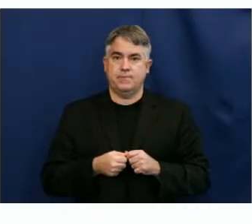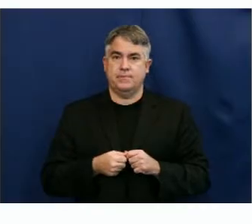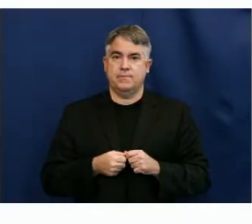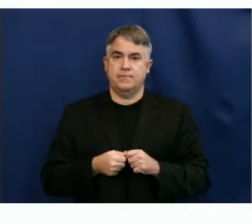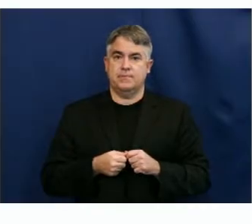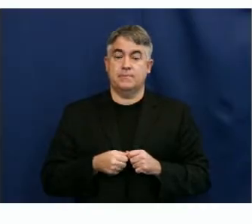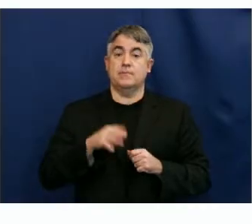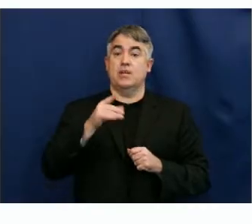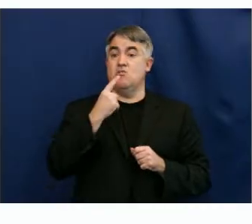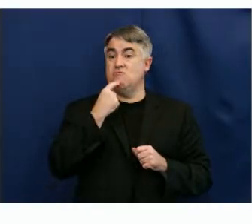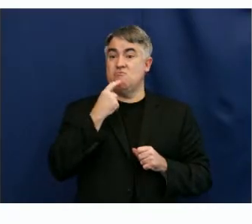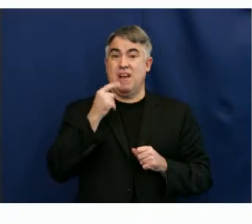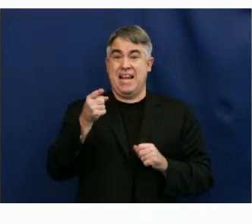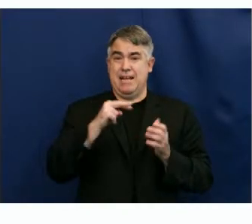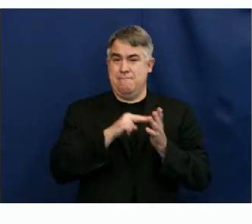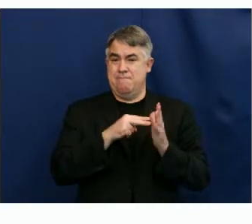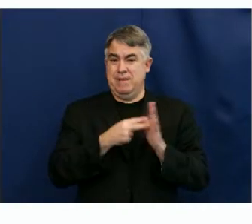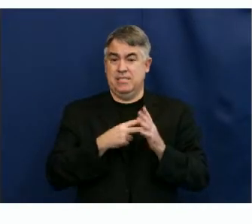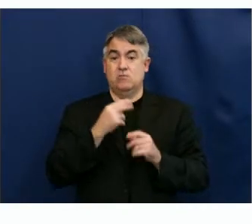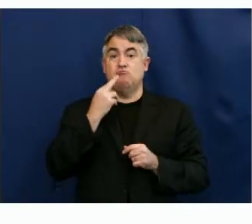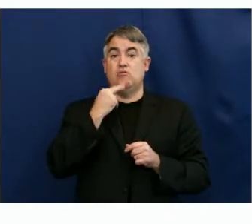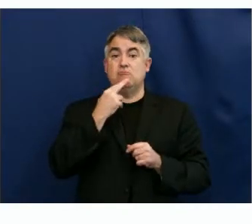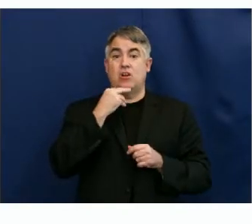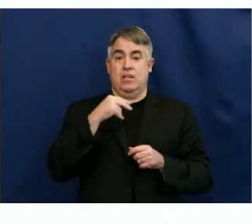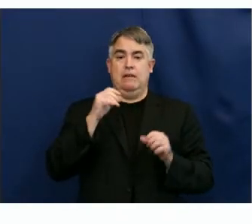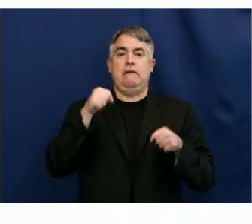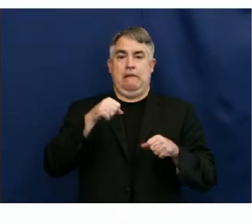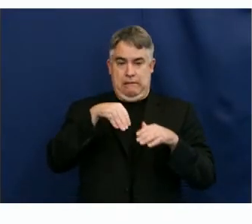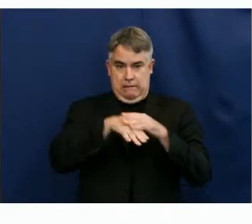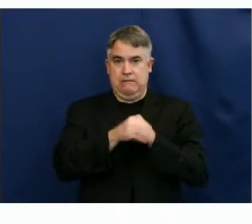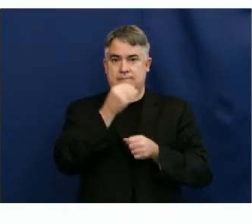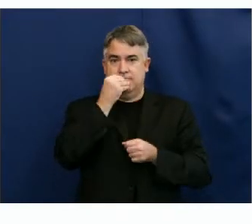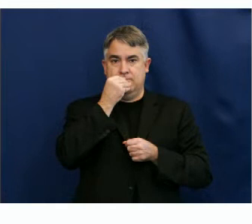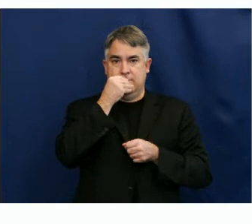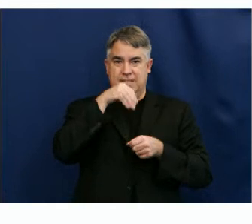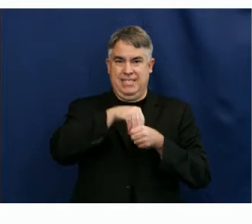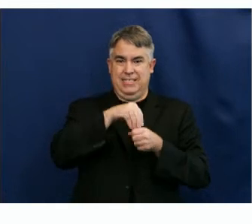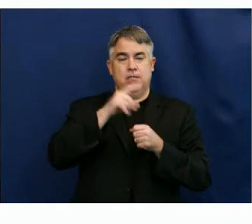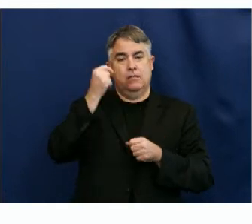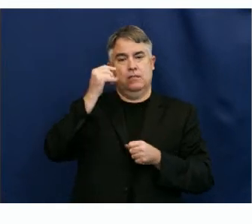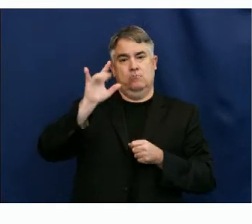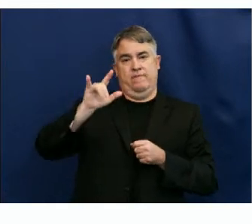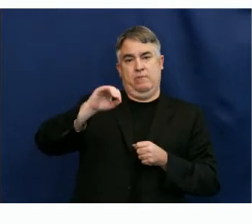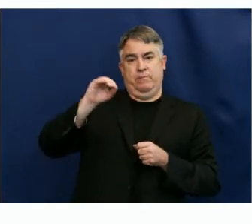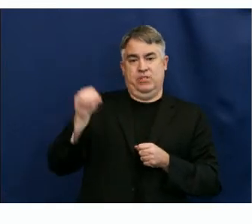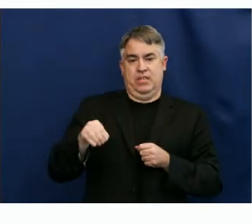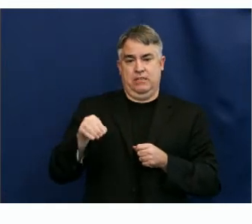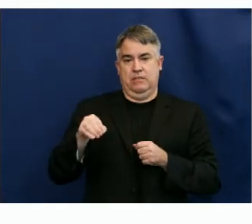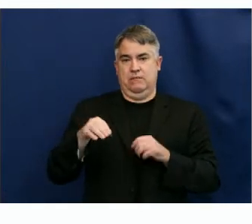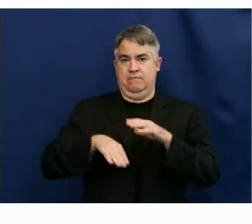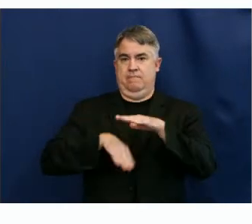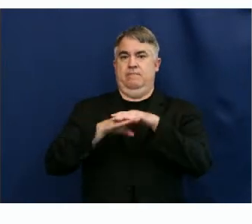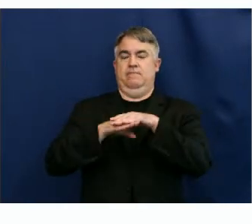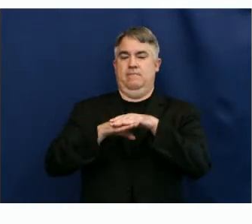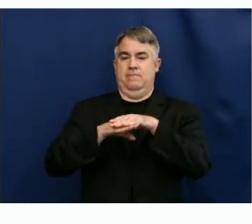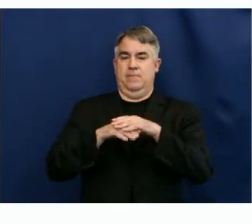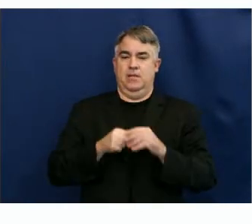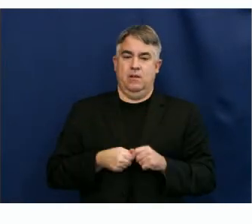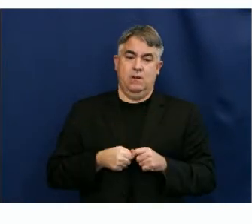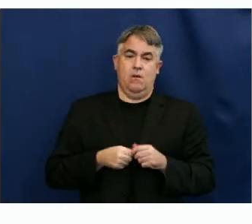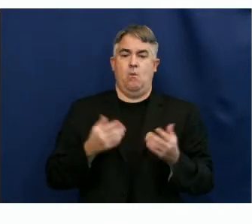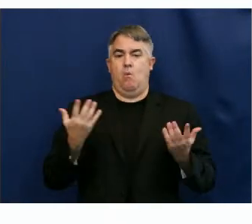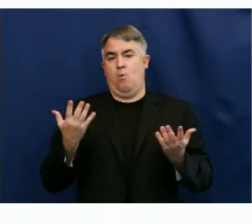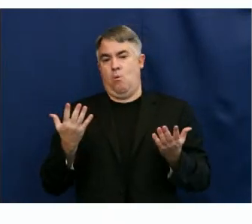tier, would be restaurants would be allowed to have indoor dining at 25% capacity or 100 people, whichever is